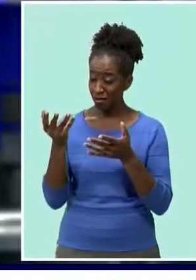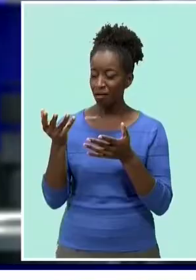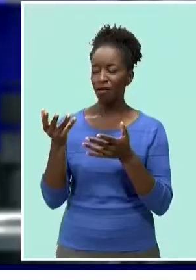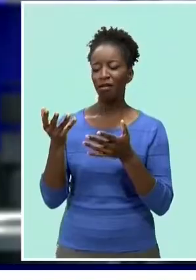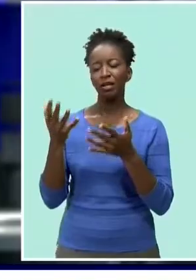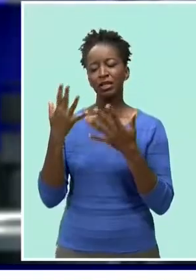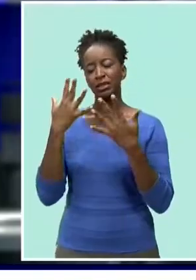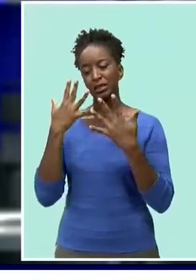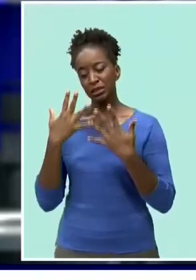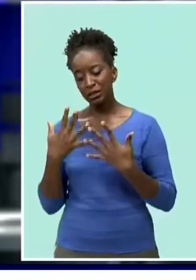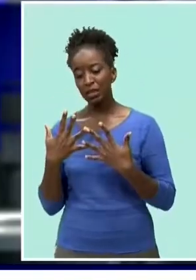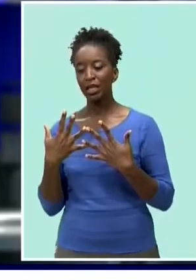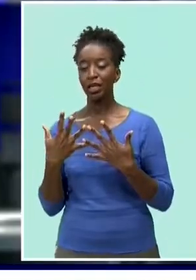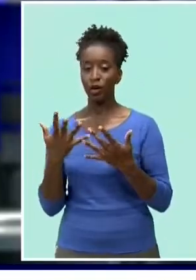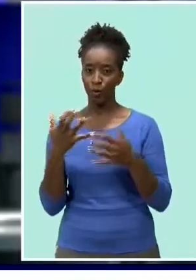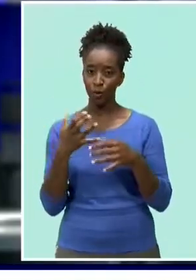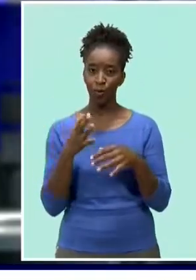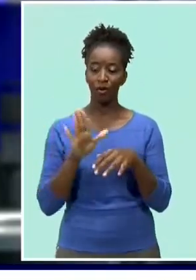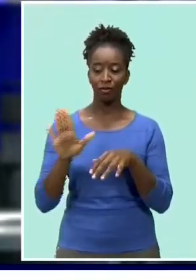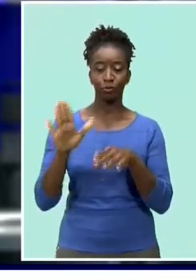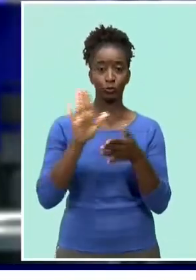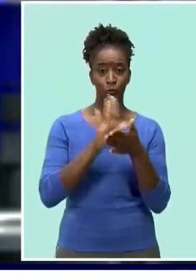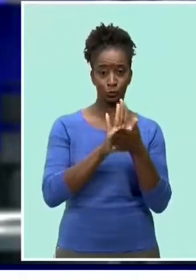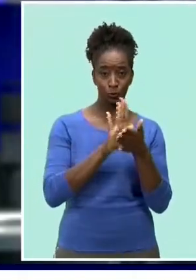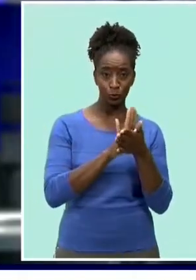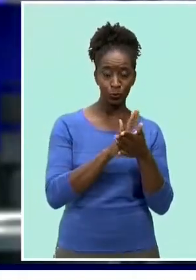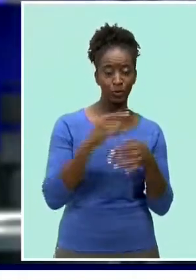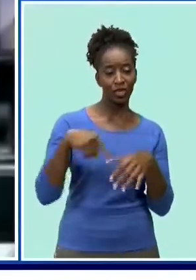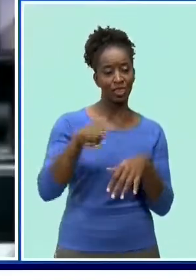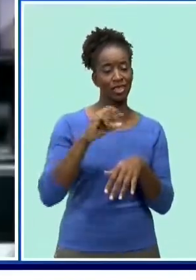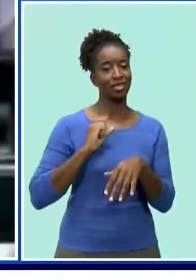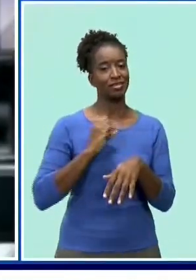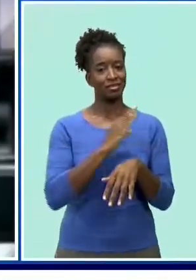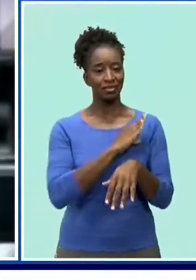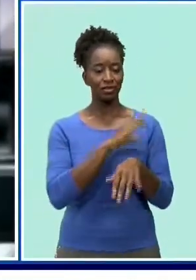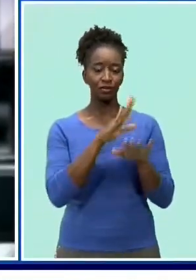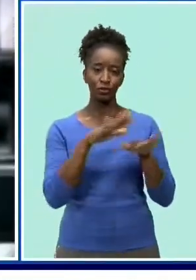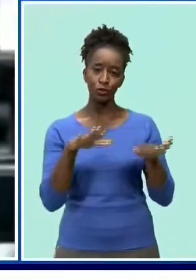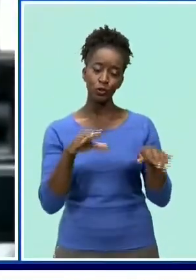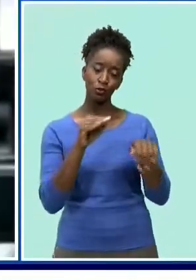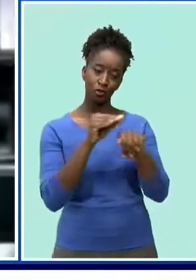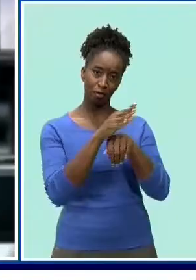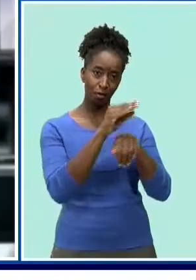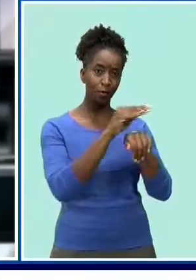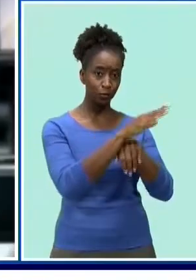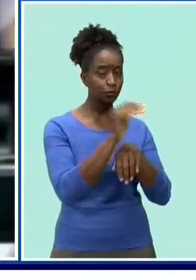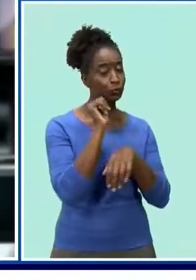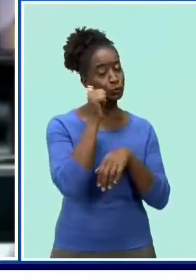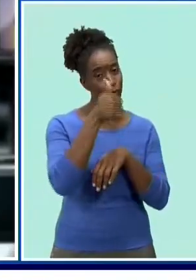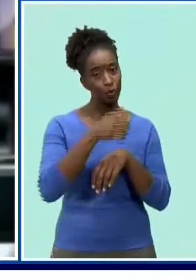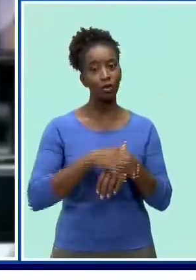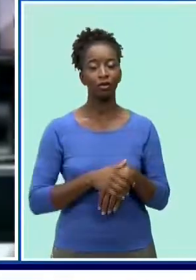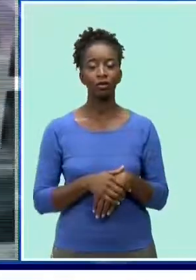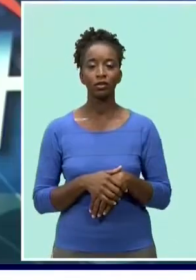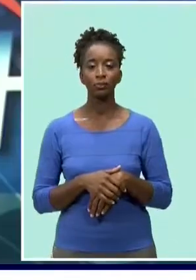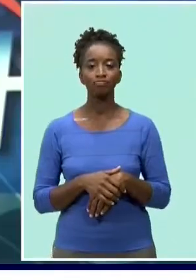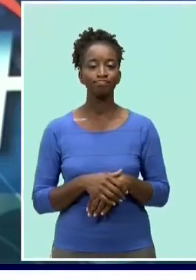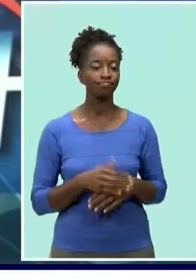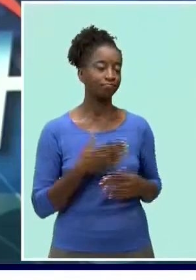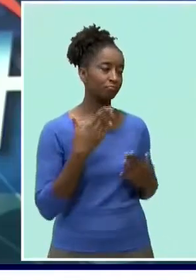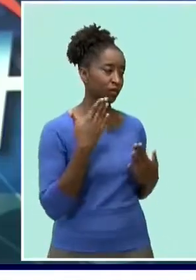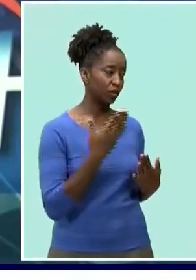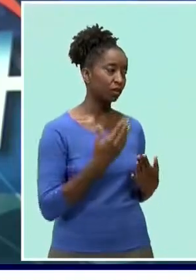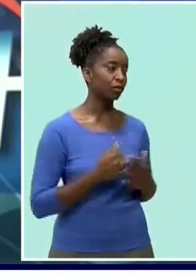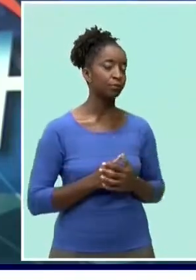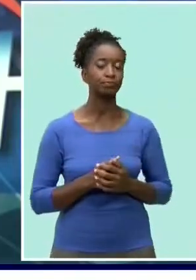and students at the school tomorrow, Thursday, at 10 a.m. Back to you, Lisa. Thank you so much, Lisa. Well, the